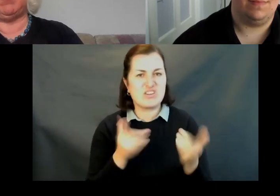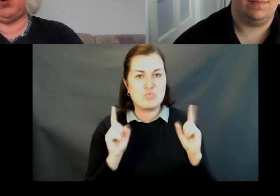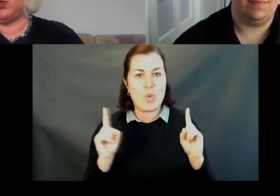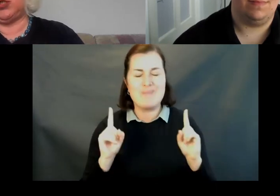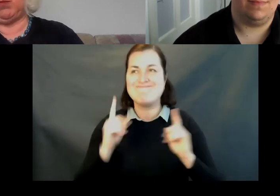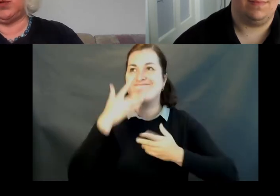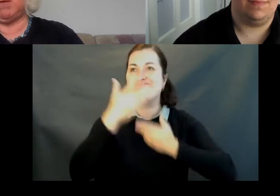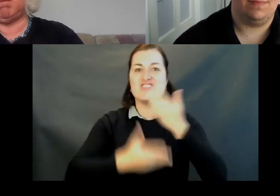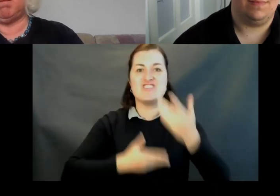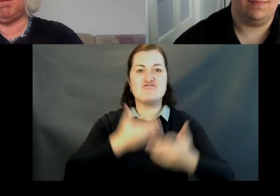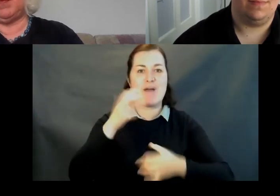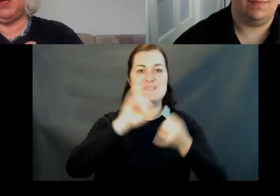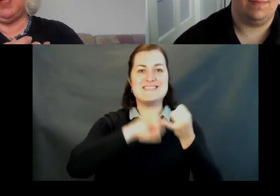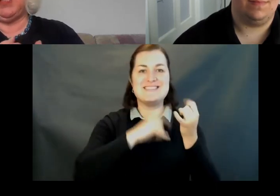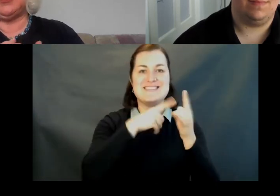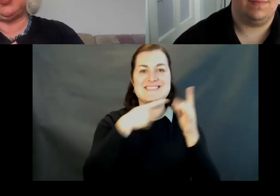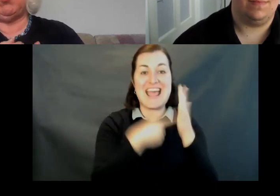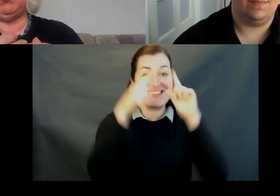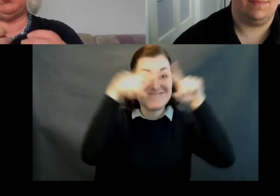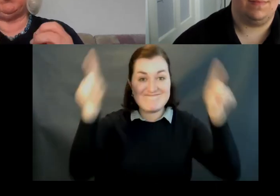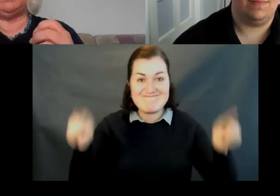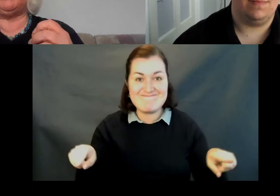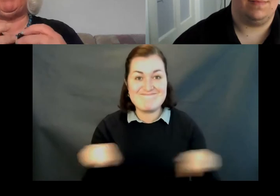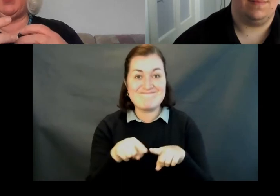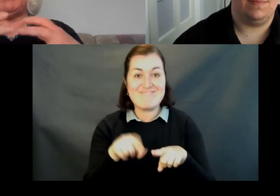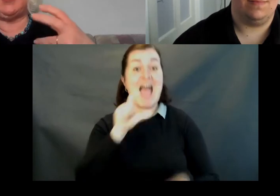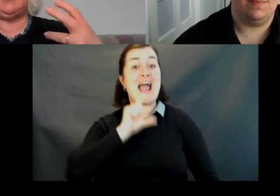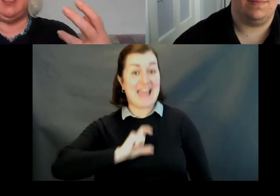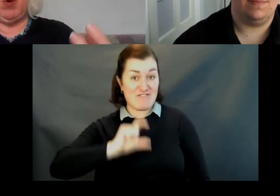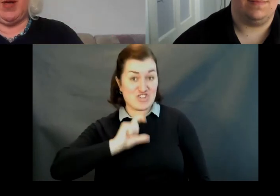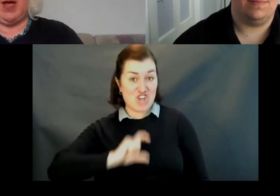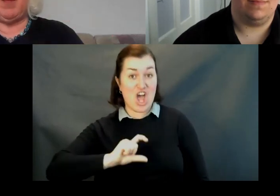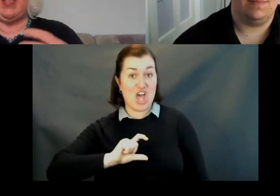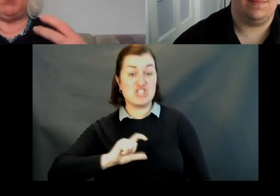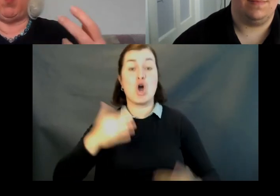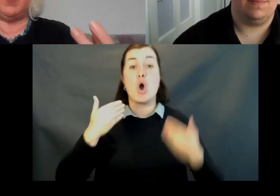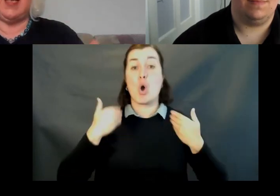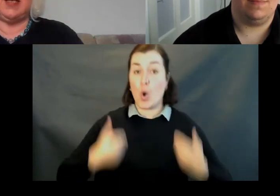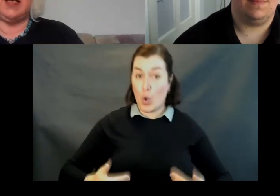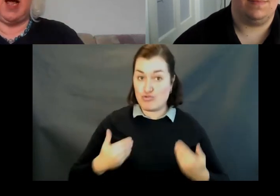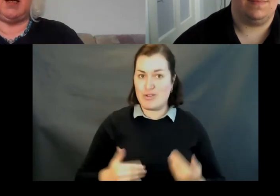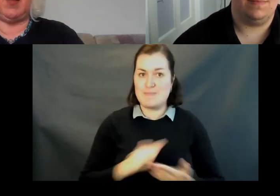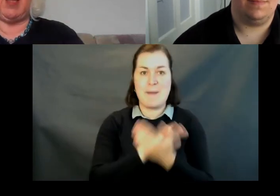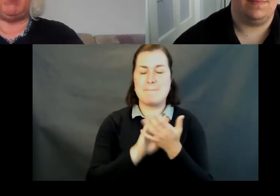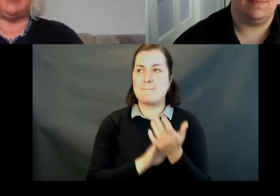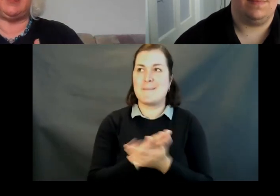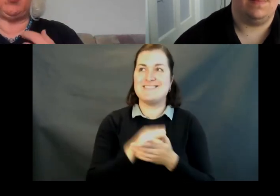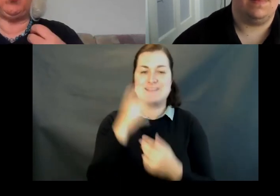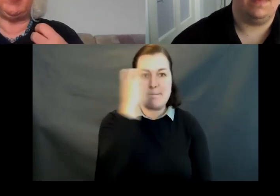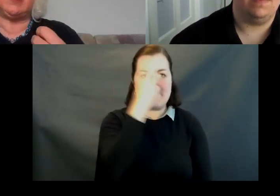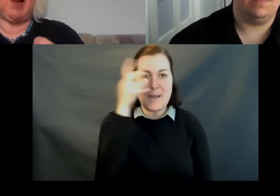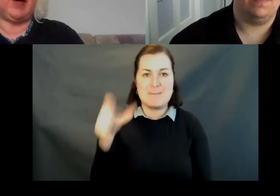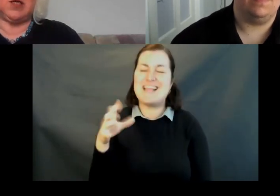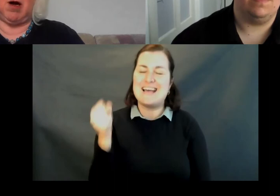characters, and the costumes. So people have an idea when they come in what the set is like. They have an